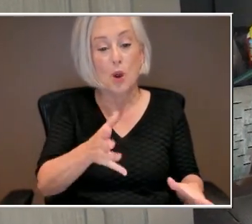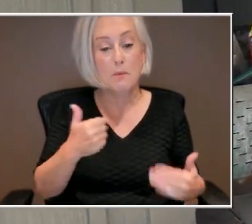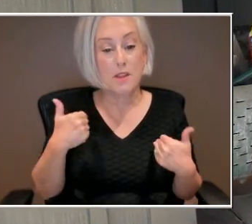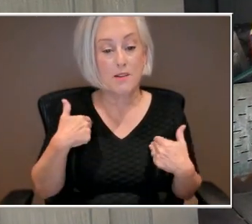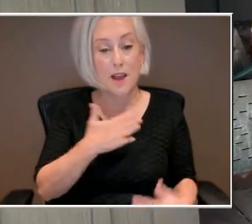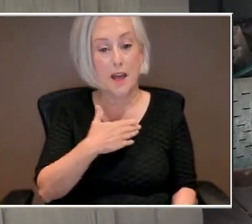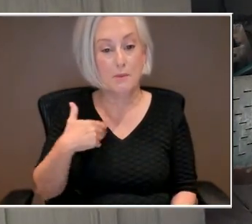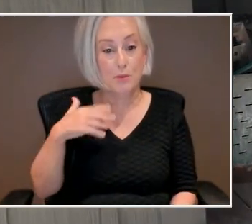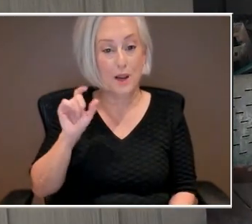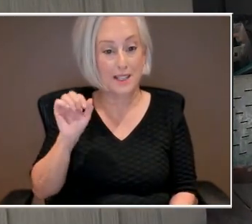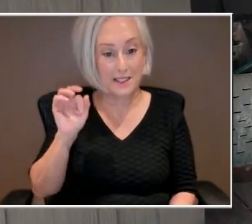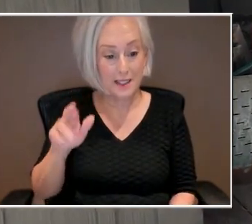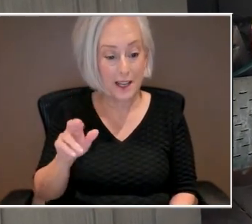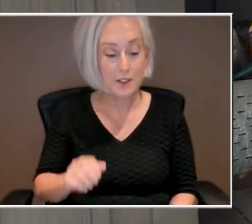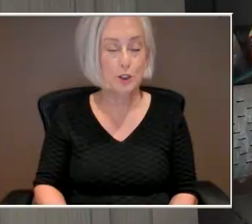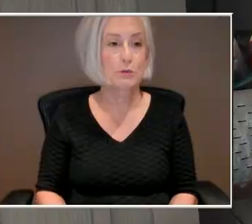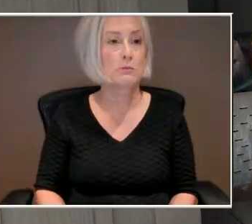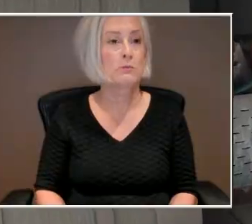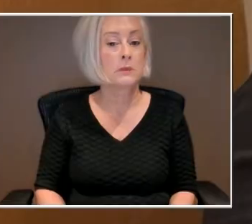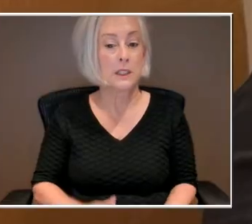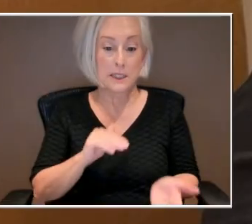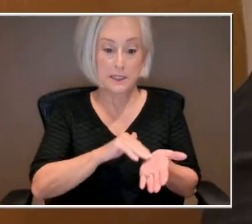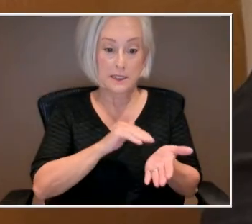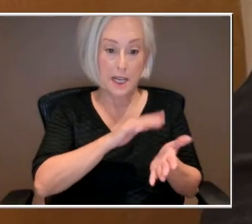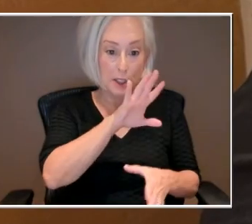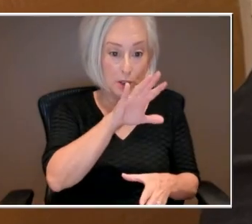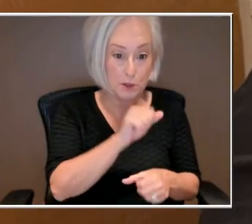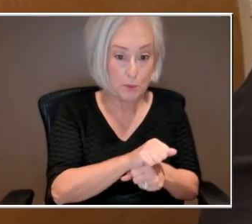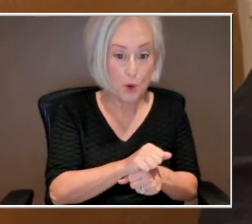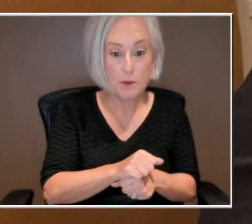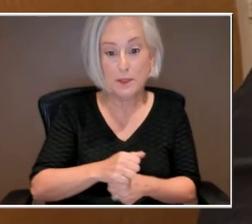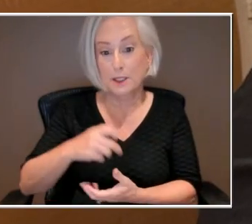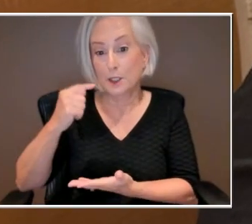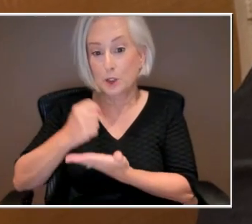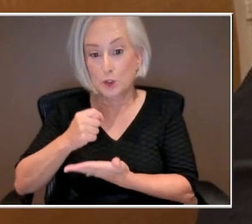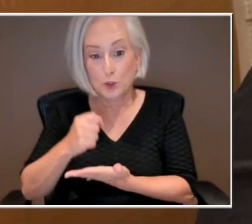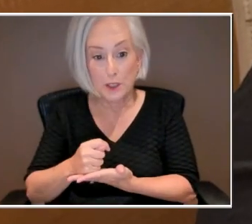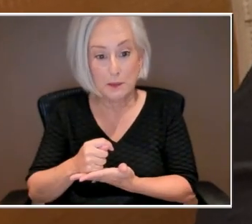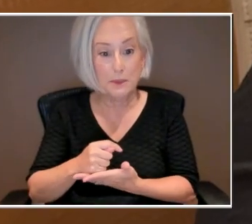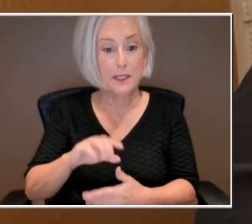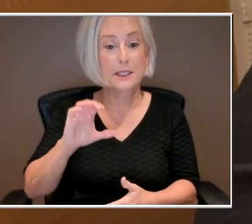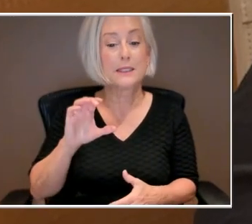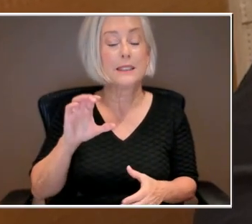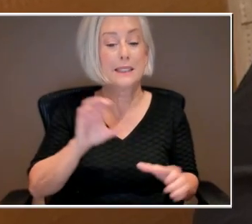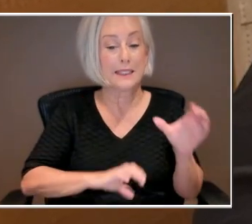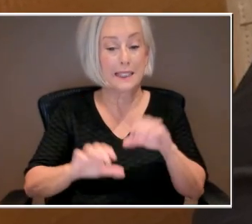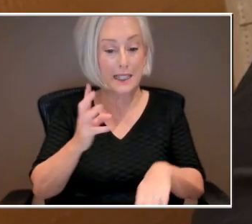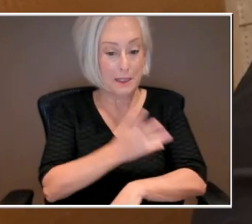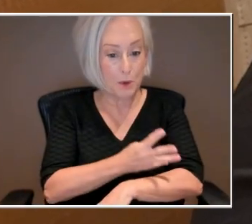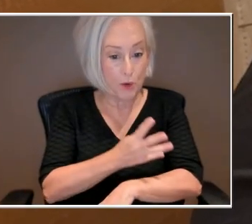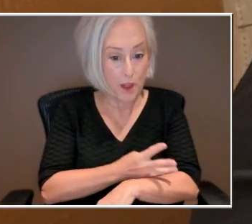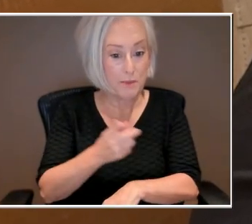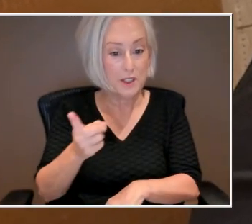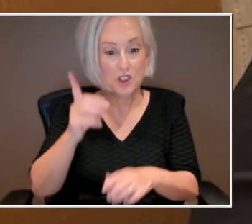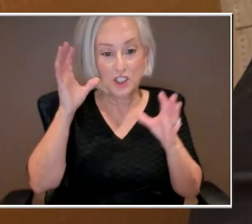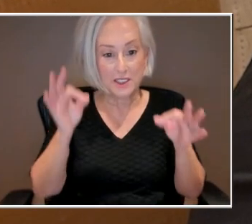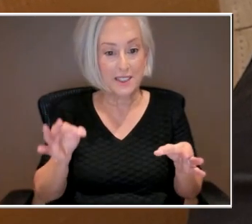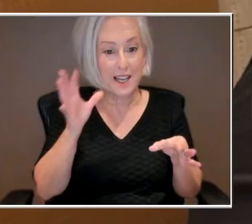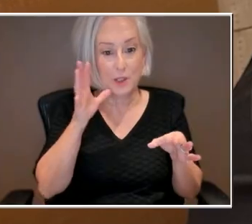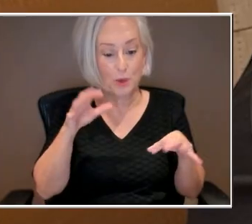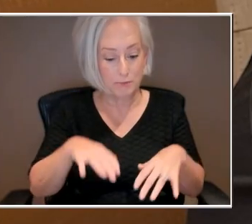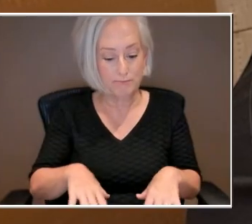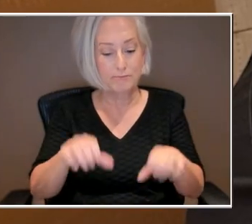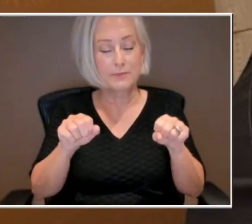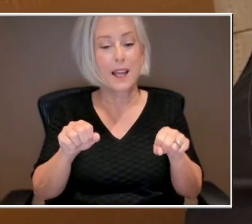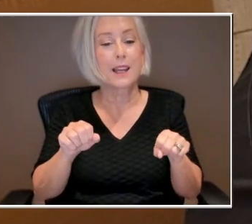doctor's appointments, treatment plans, and chemo, Josie decided to take control of what she could. She met with a genetic